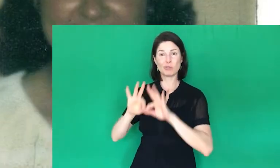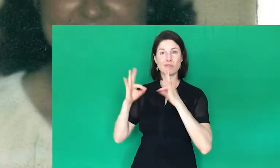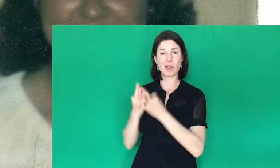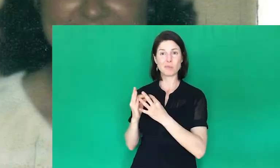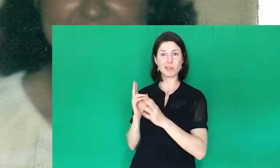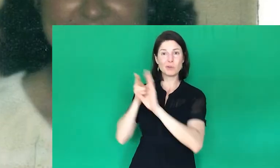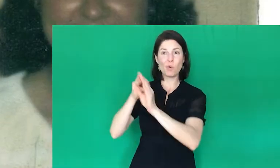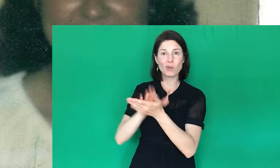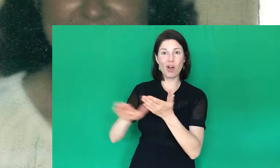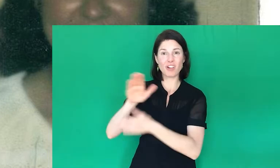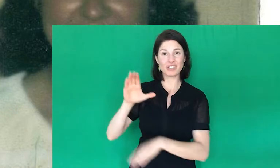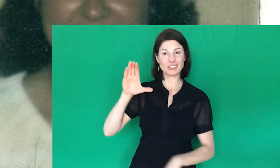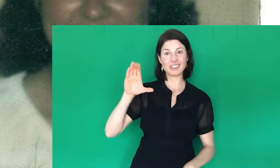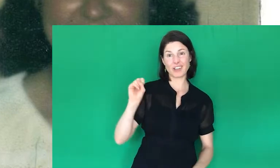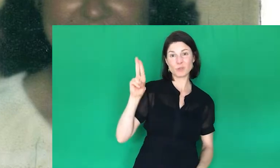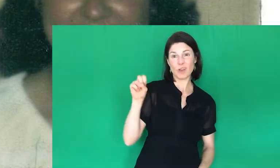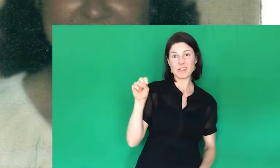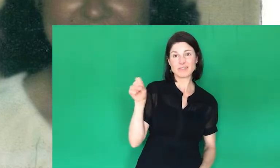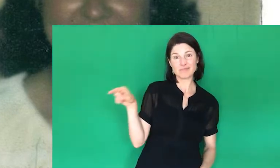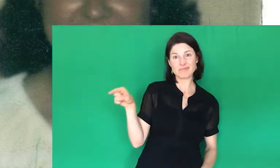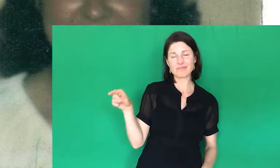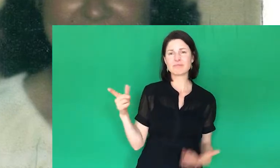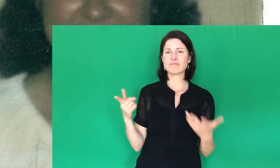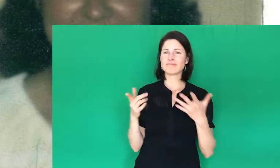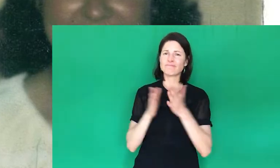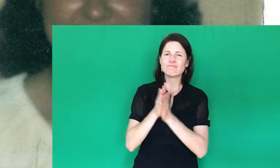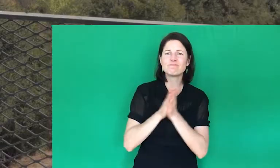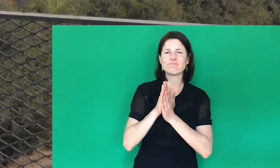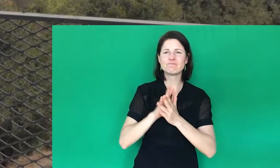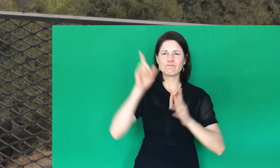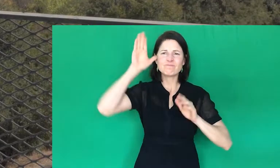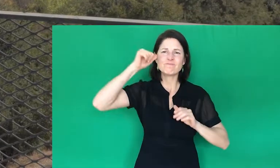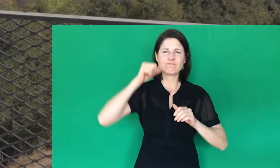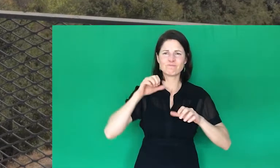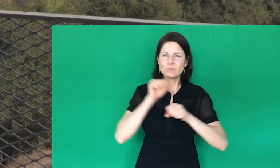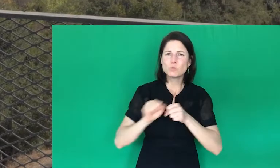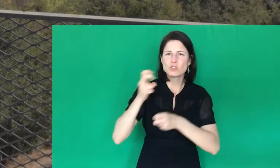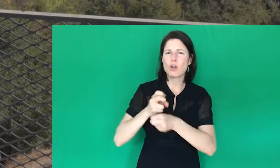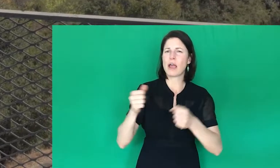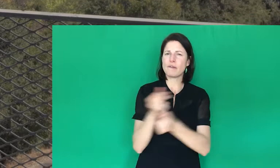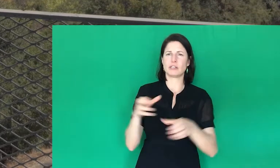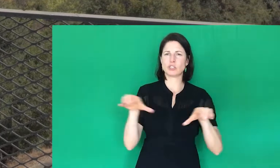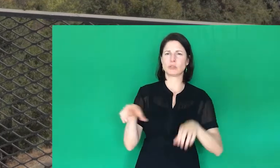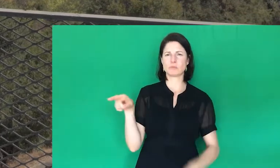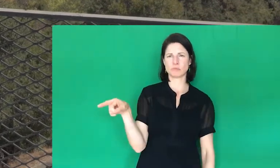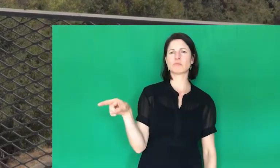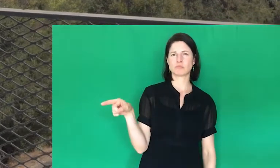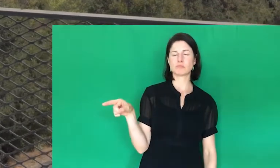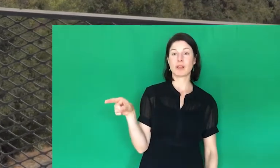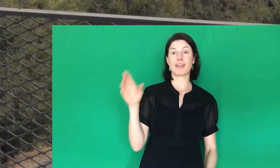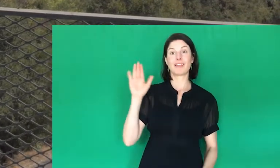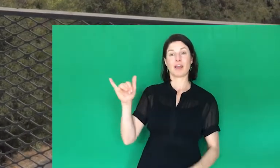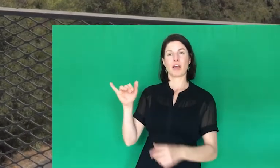to attend college, to attend Sac State. She always was passionate and dedicated and worked hard in everything that she did. And so I